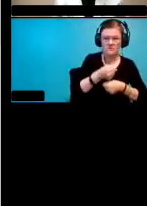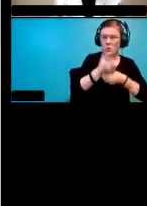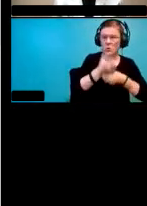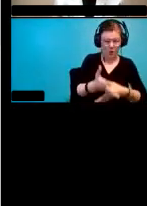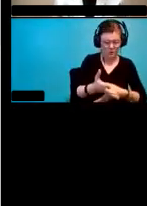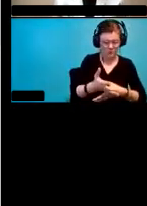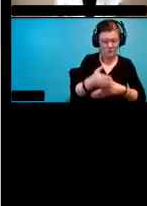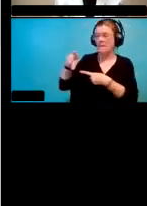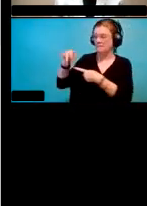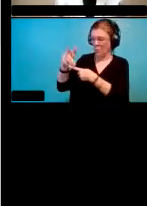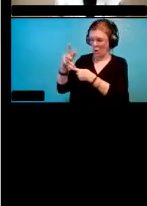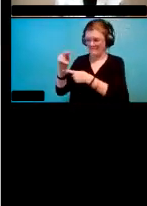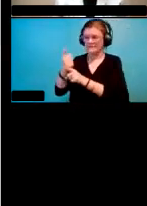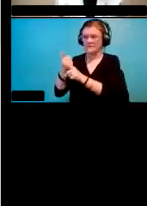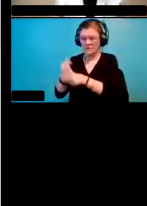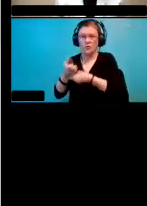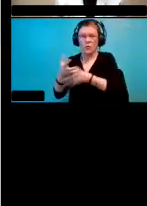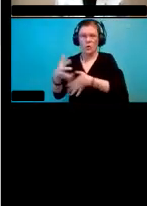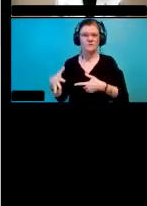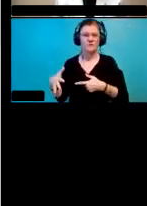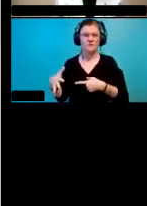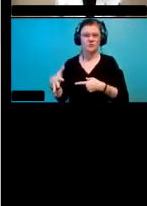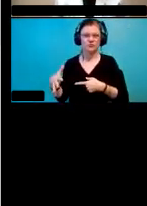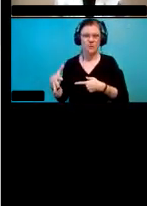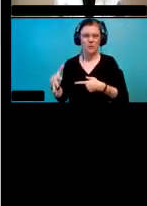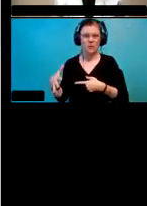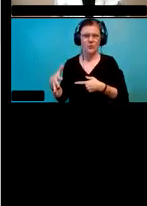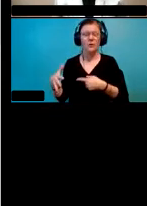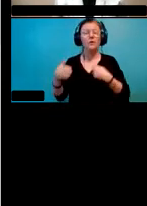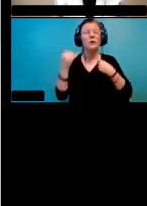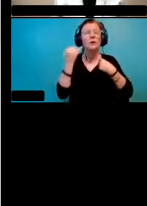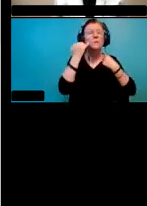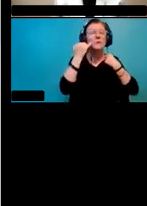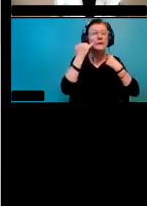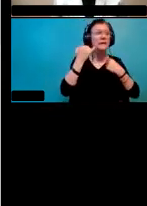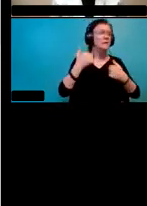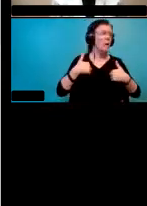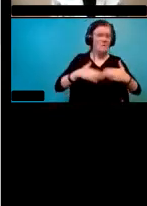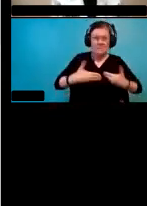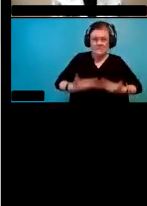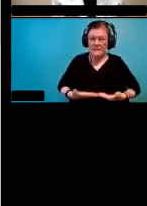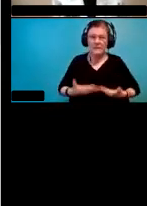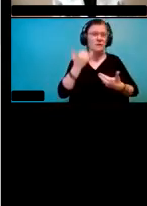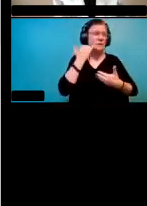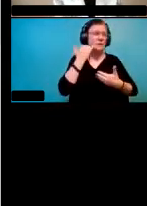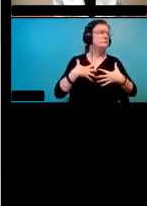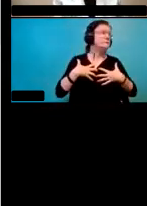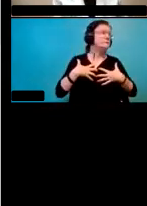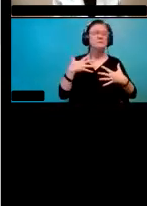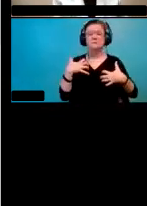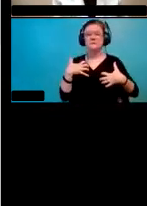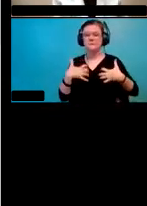tremor. But most people know that if they, you know, get upset about something, something's going